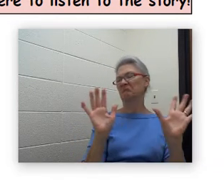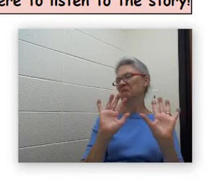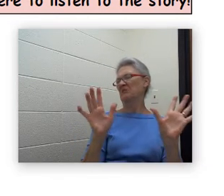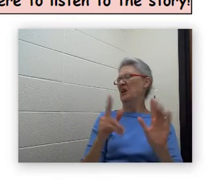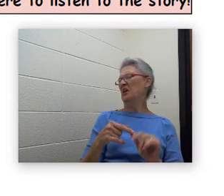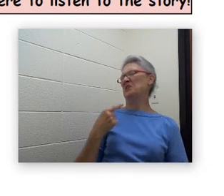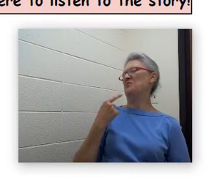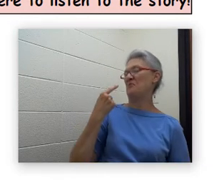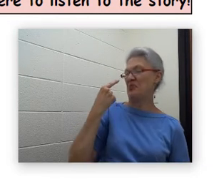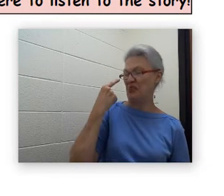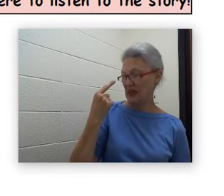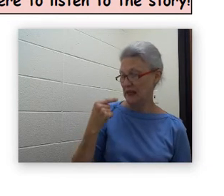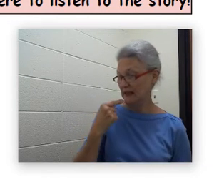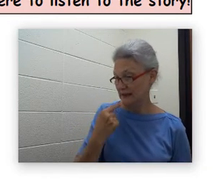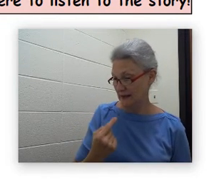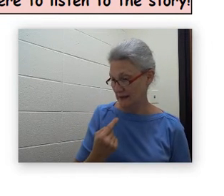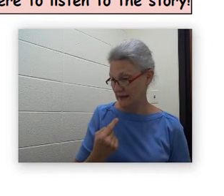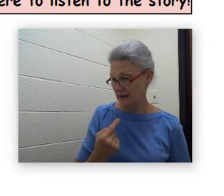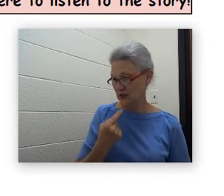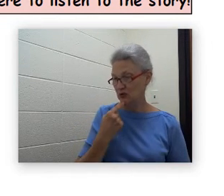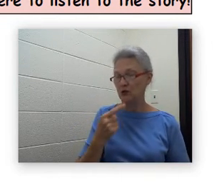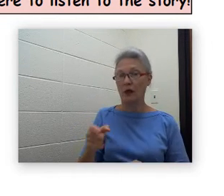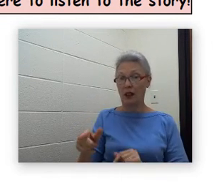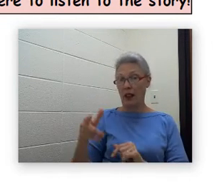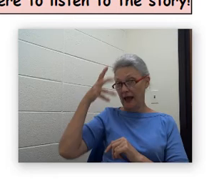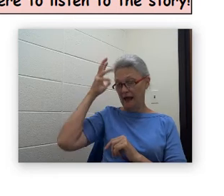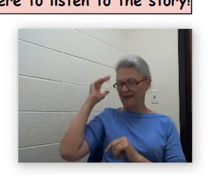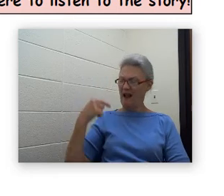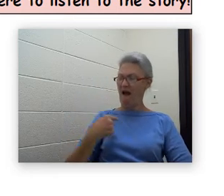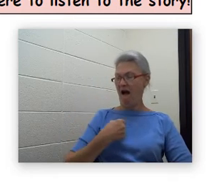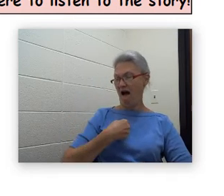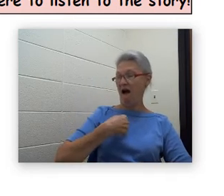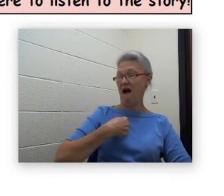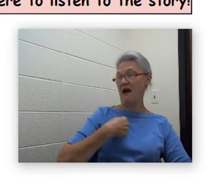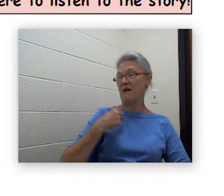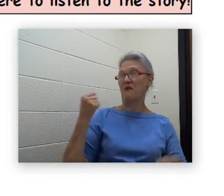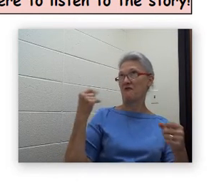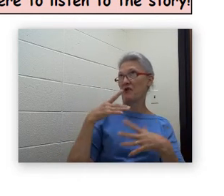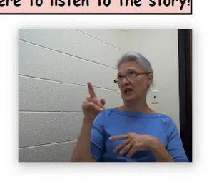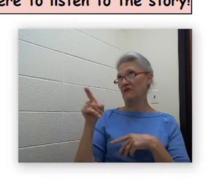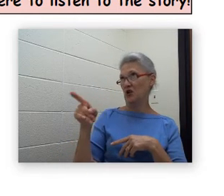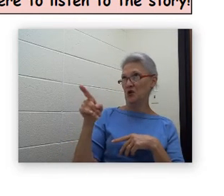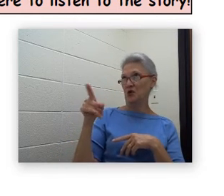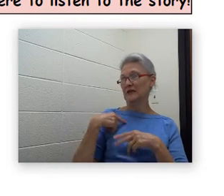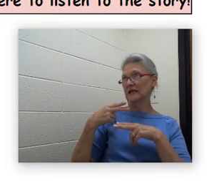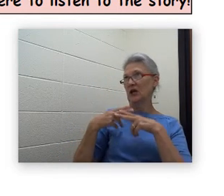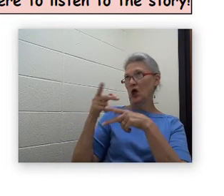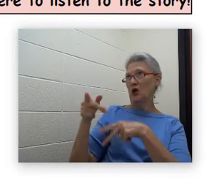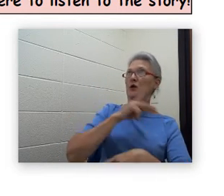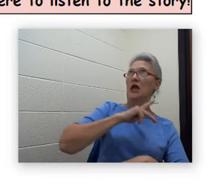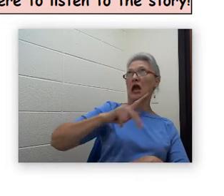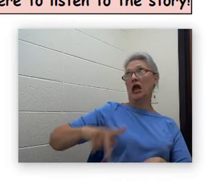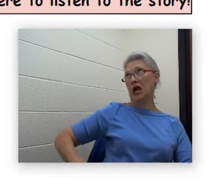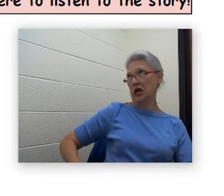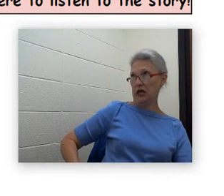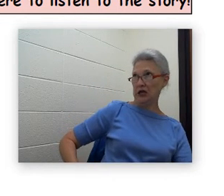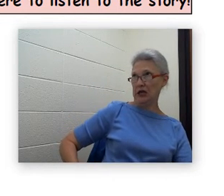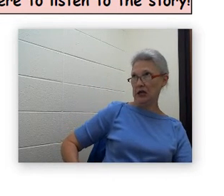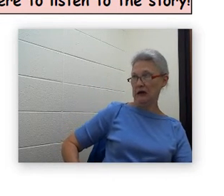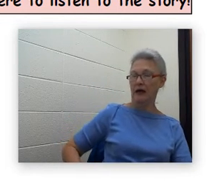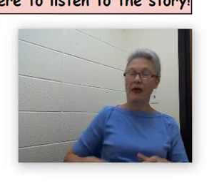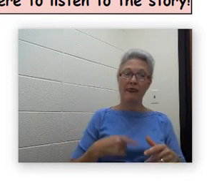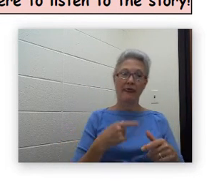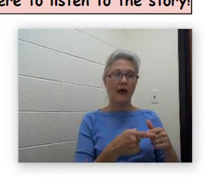you think," he said spitefully to the lion, "that I am afraid of you because they call you king?" The